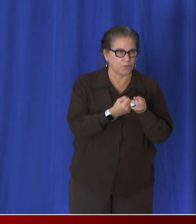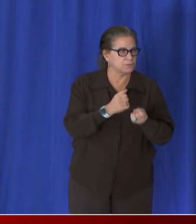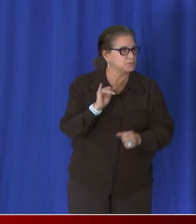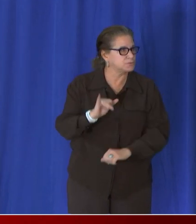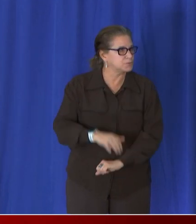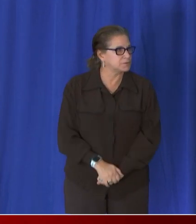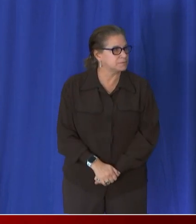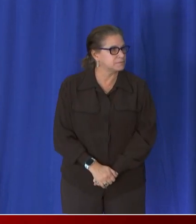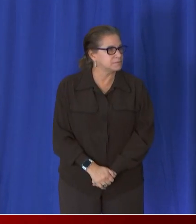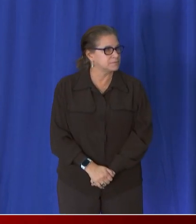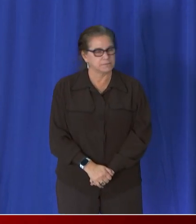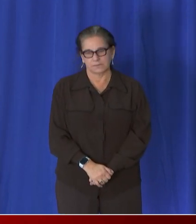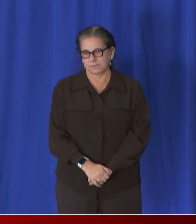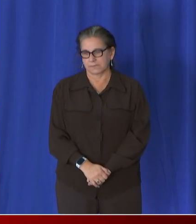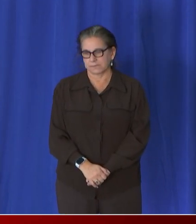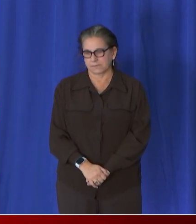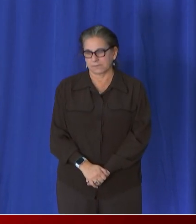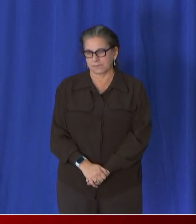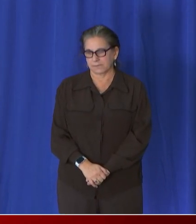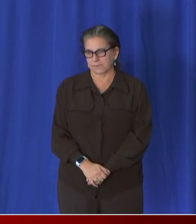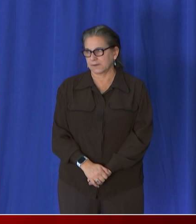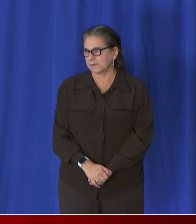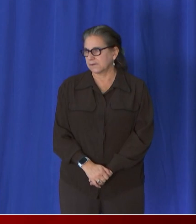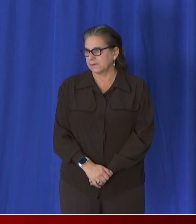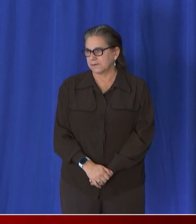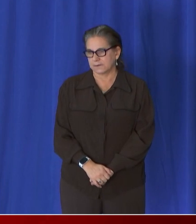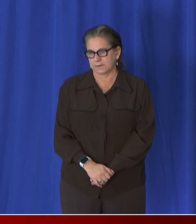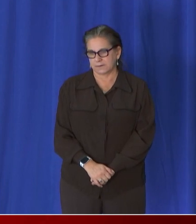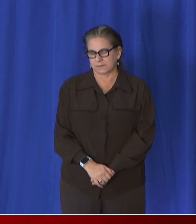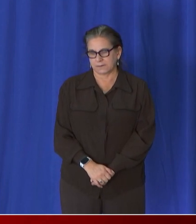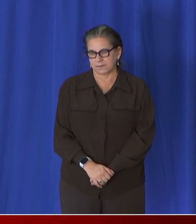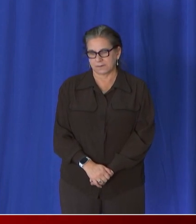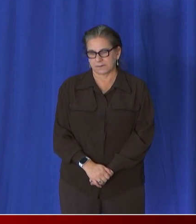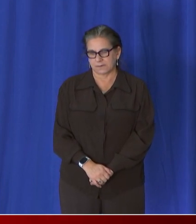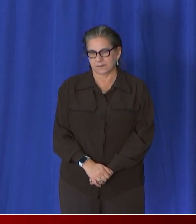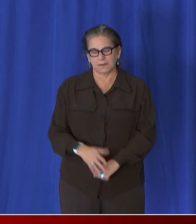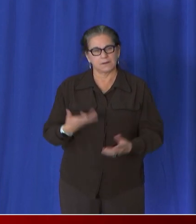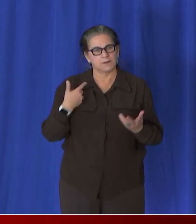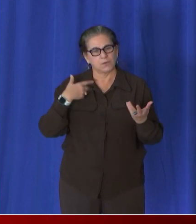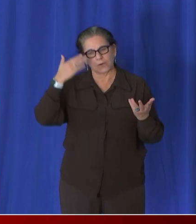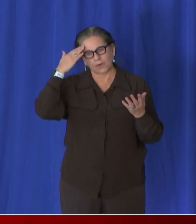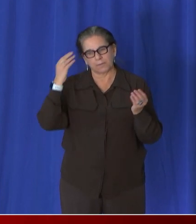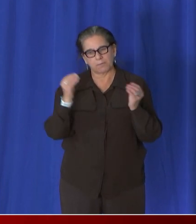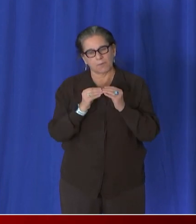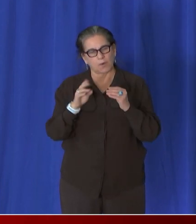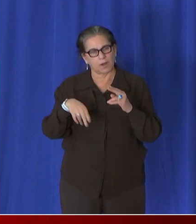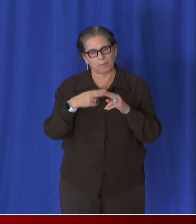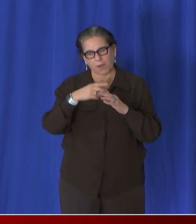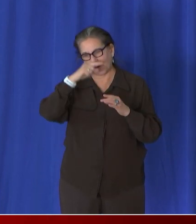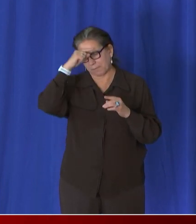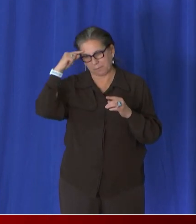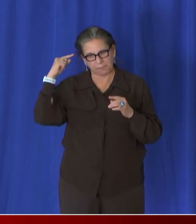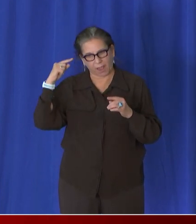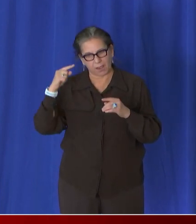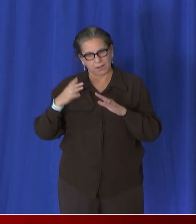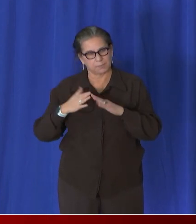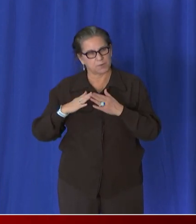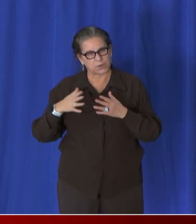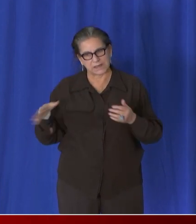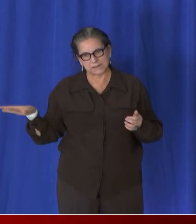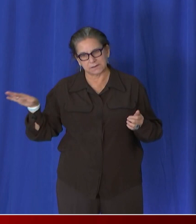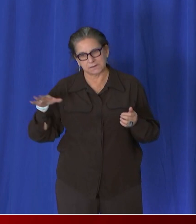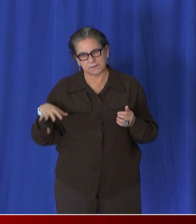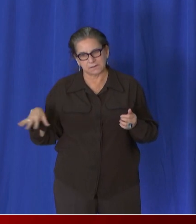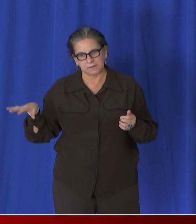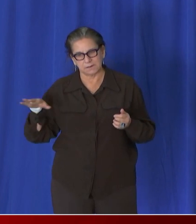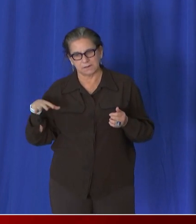what happened at Watkins Elementary in the Holocaust reenactment last week. Why should parents of students at DCPS be